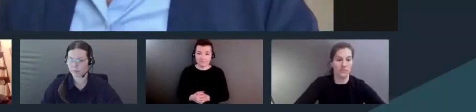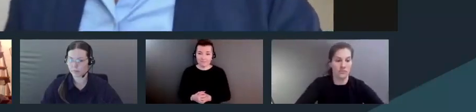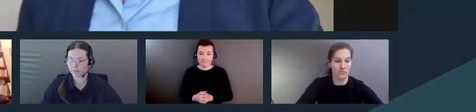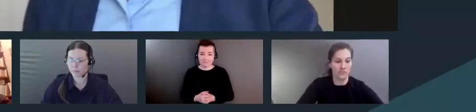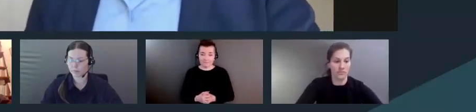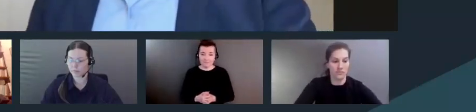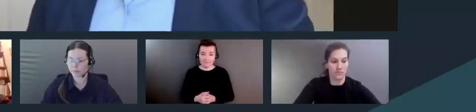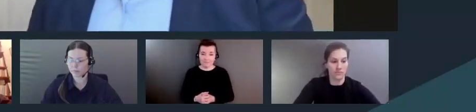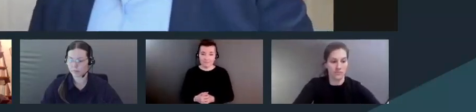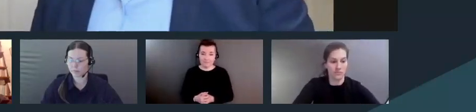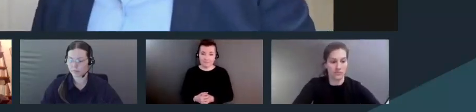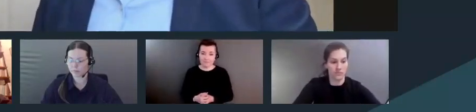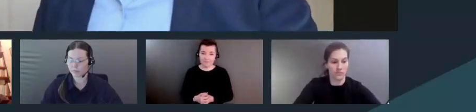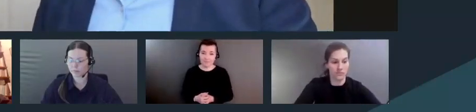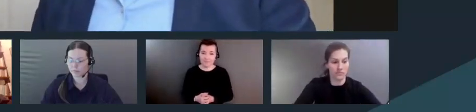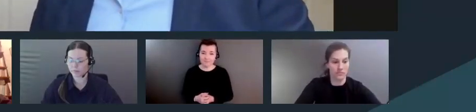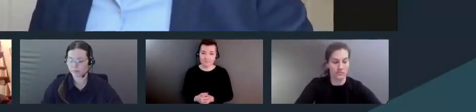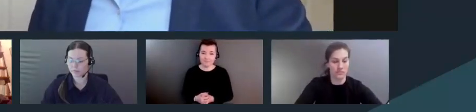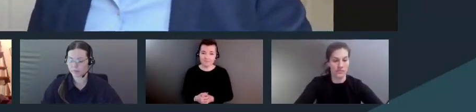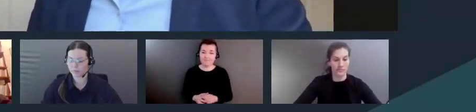Greetings, everyone.